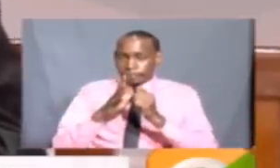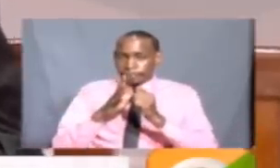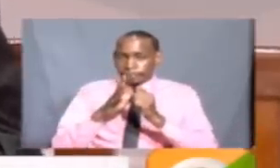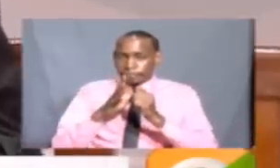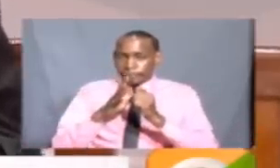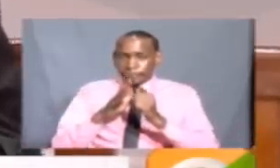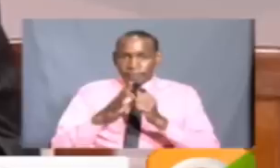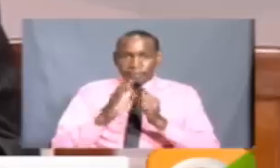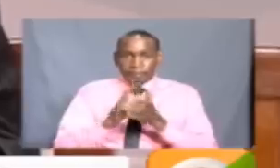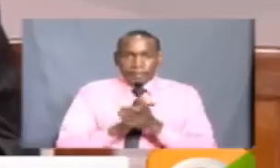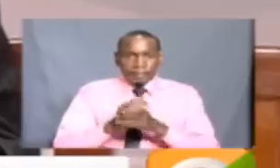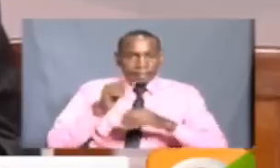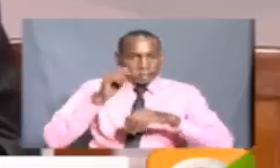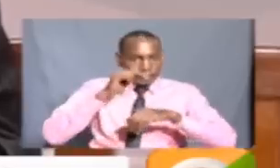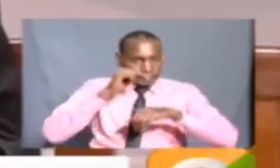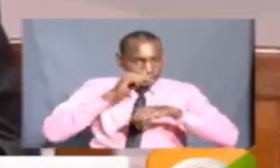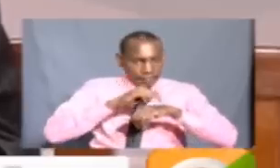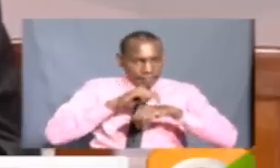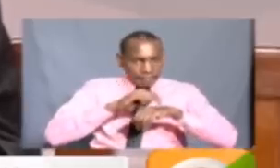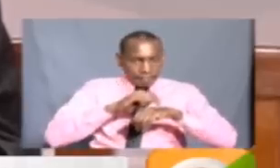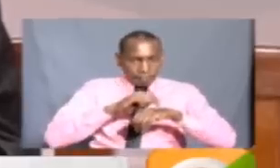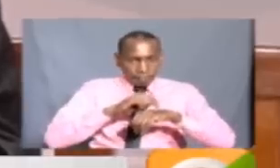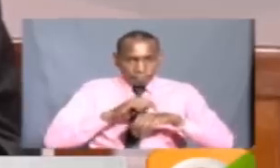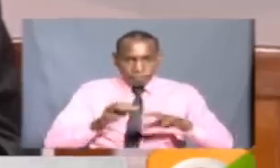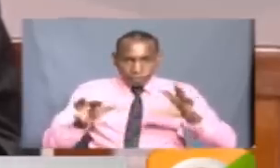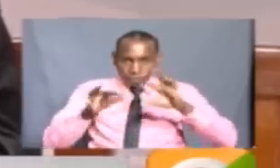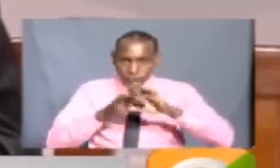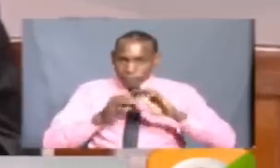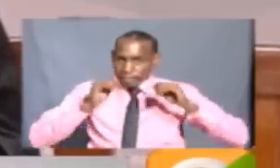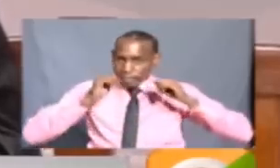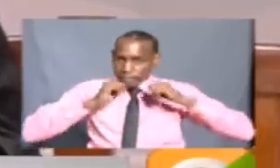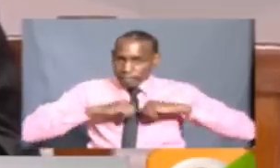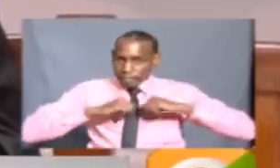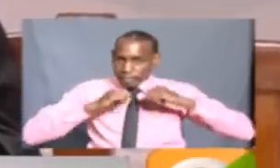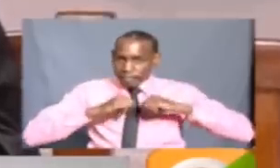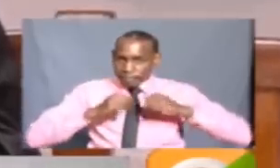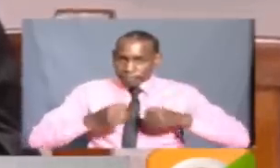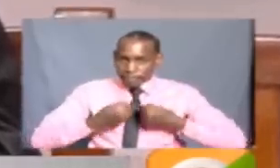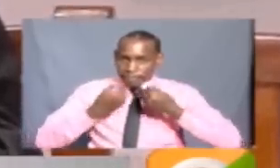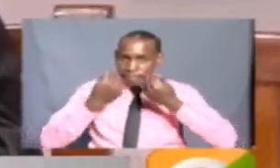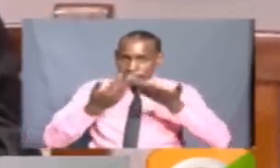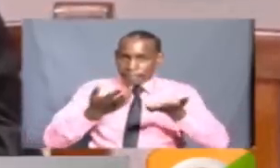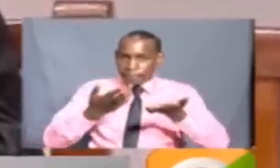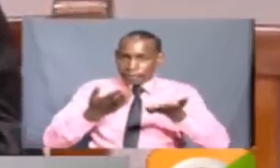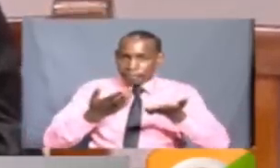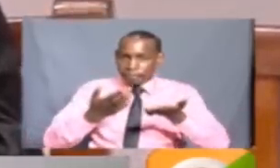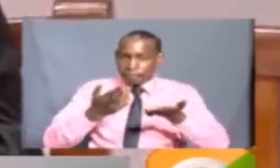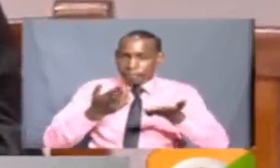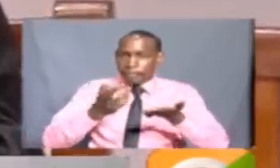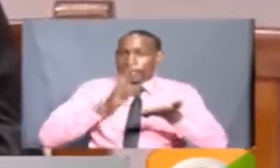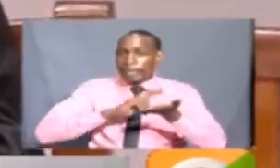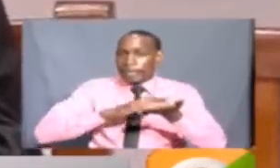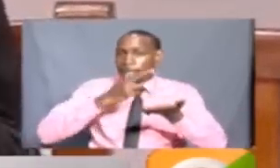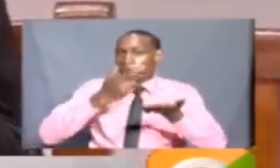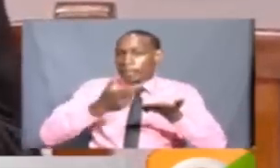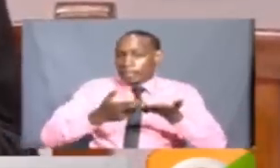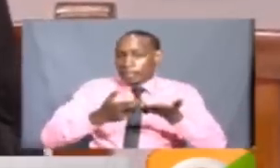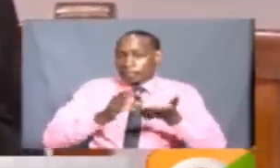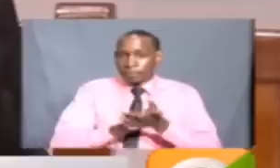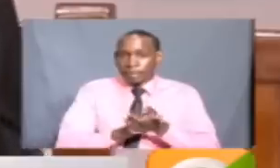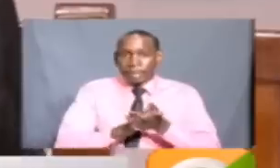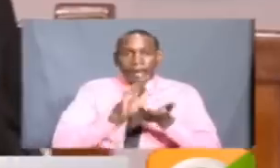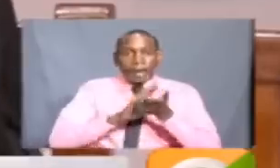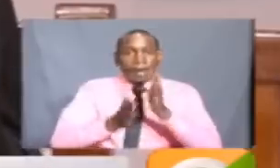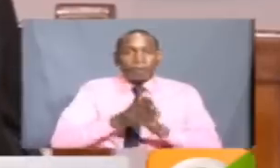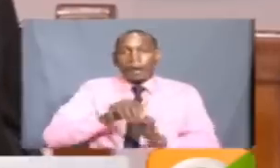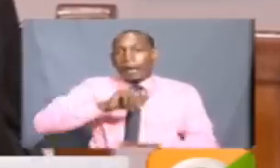2013. At the moment of entering that covenant, he was given the instruments of state. Nobody